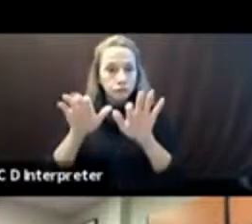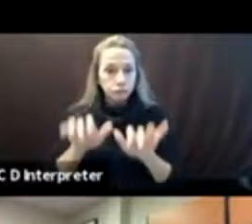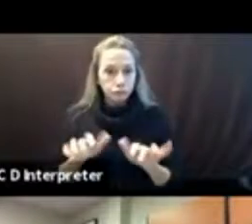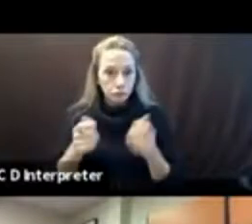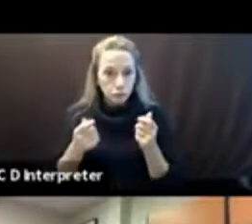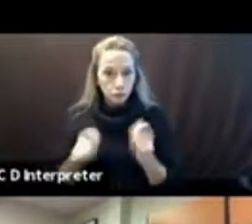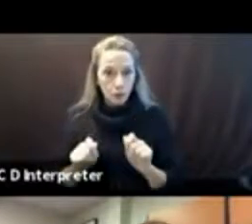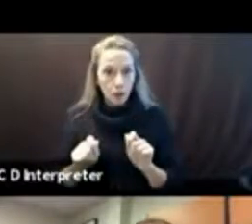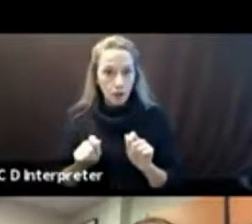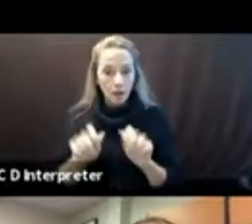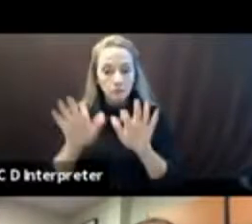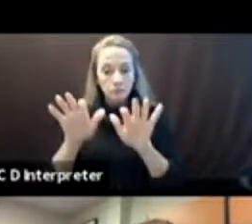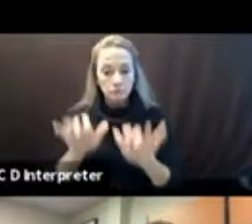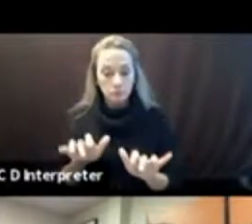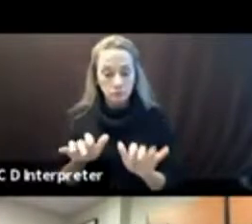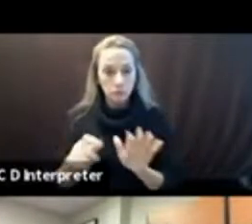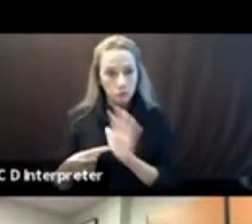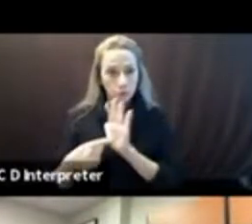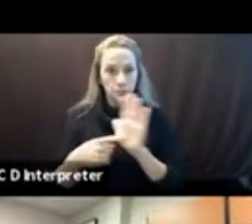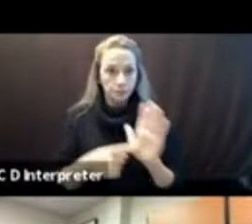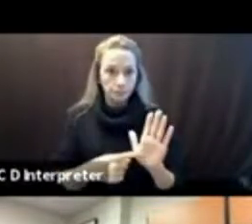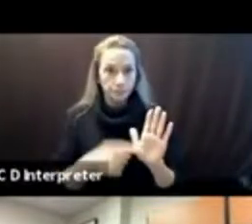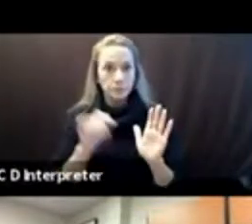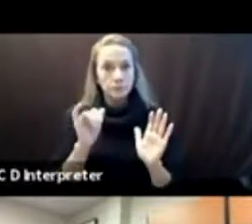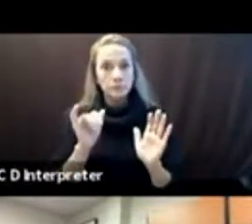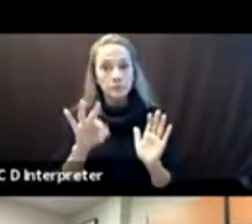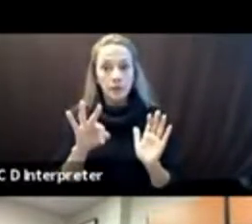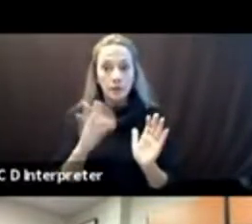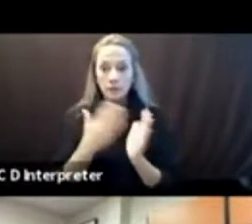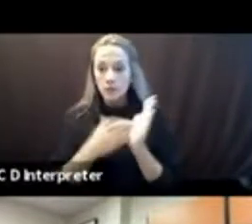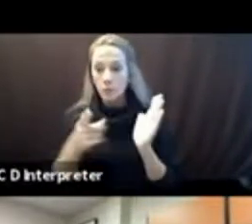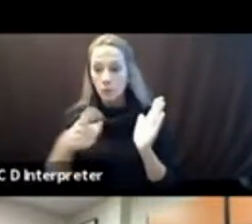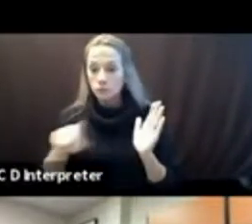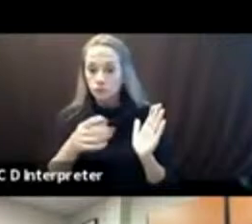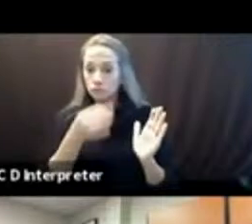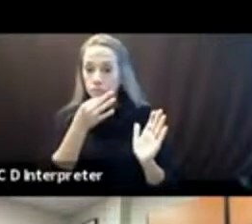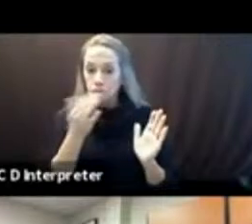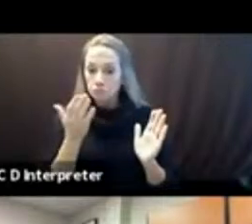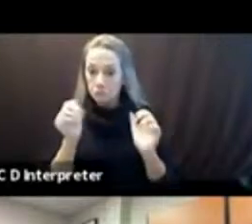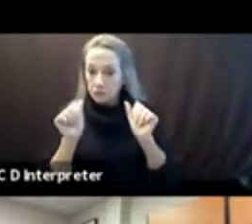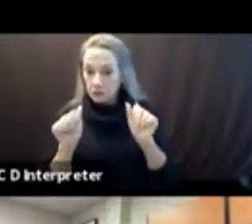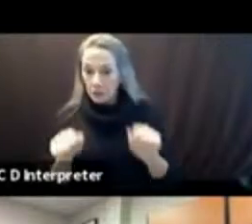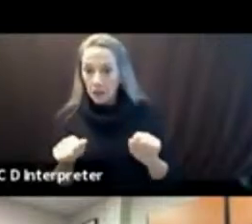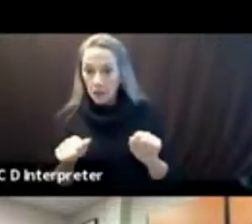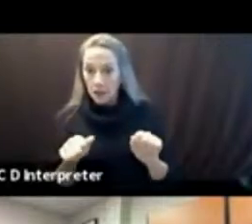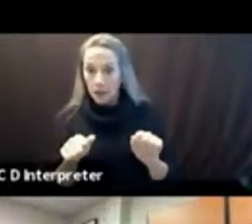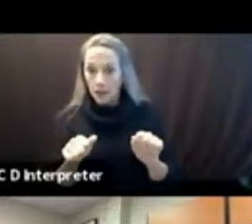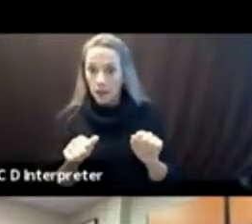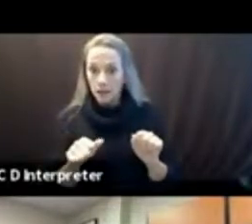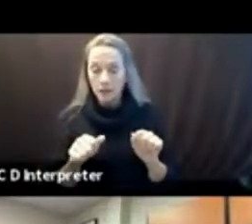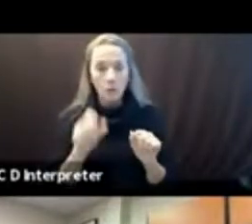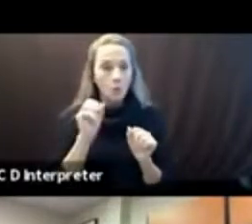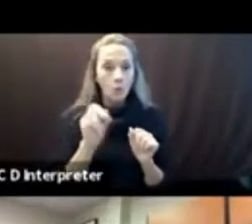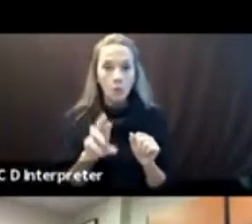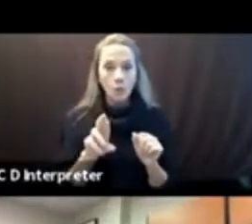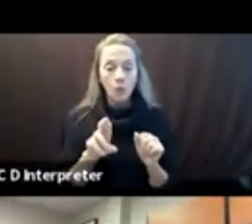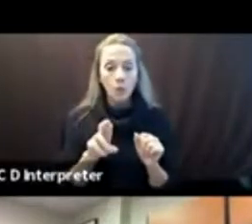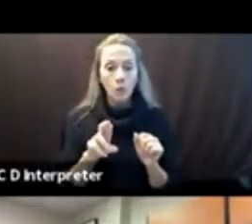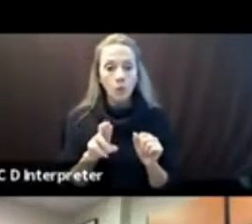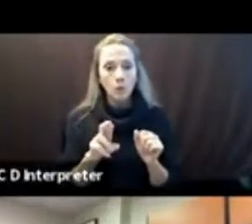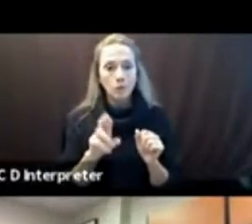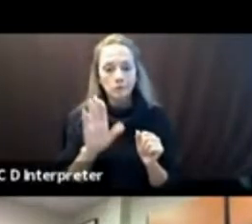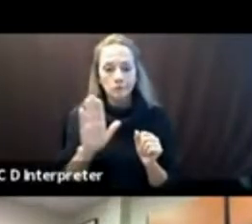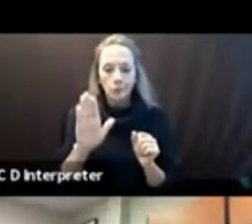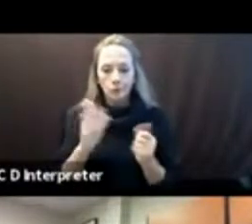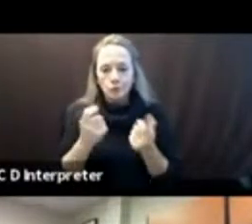and present it, if somebody has the talent to do that while carrying on the rest of the business, or you can come up with the best language